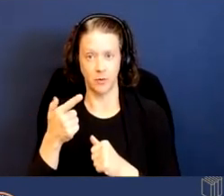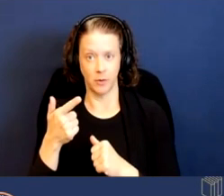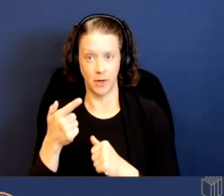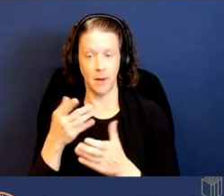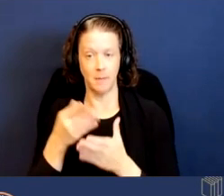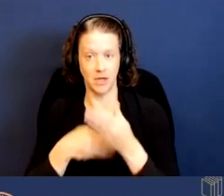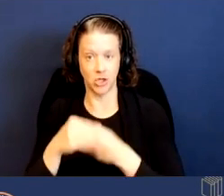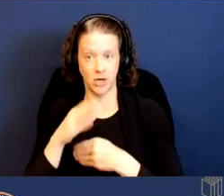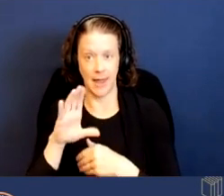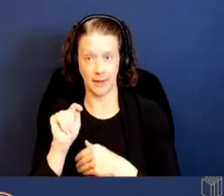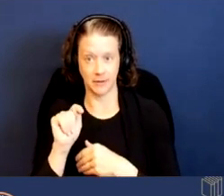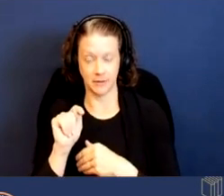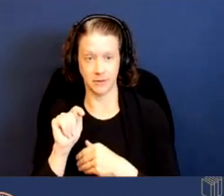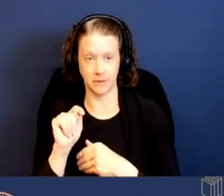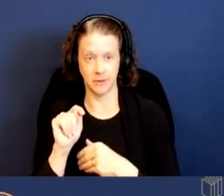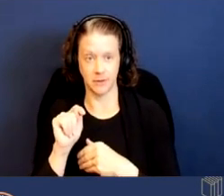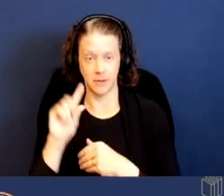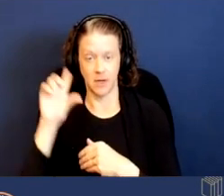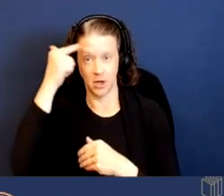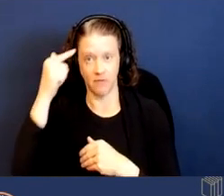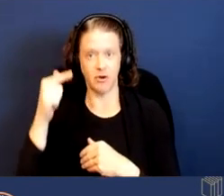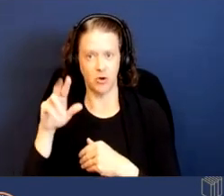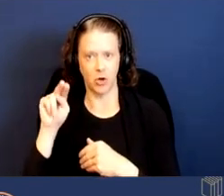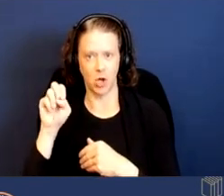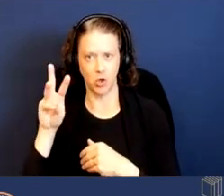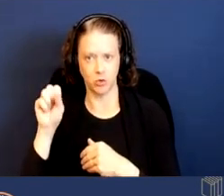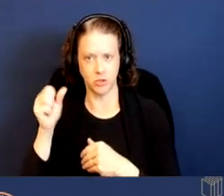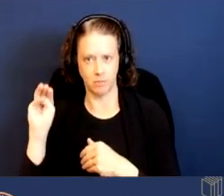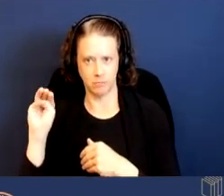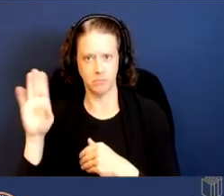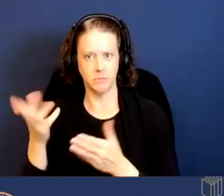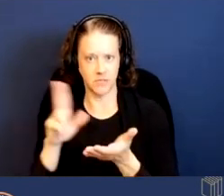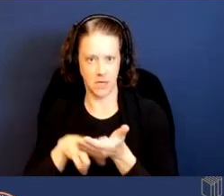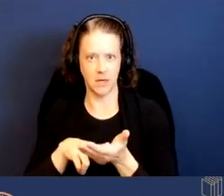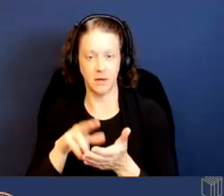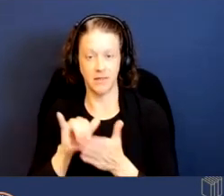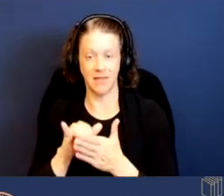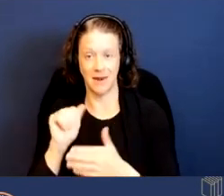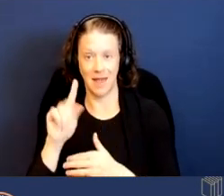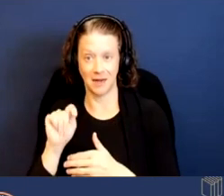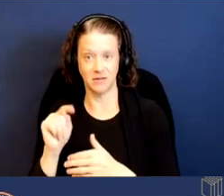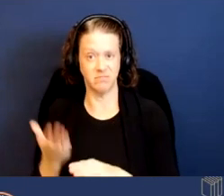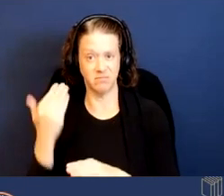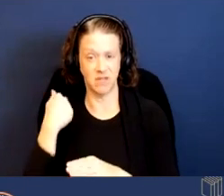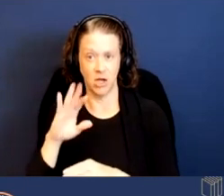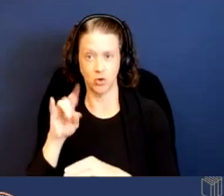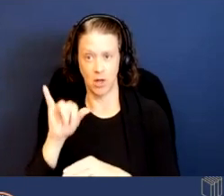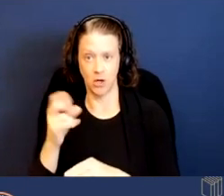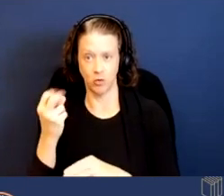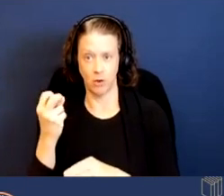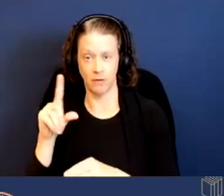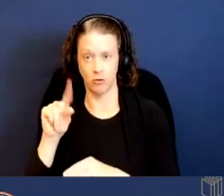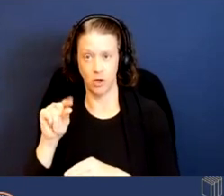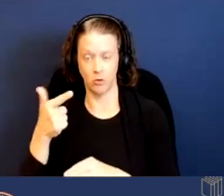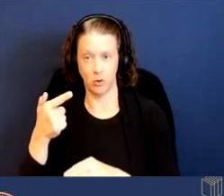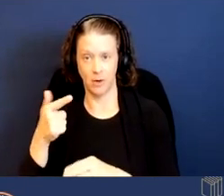2021 Budget Act, Governor Newsom signed the Budget Act on July 12th of 2021. That's known